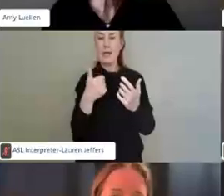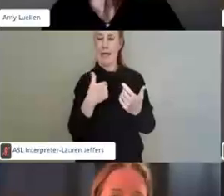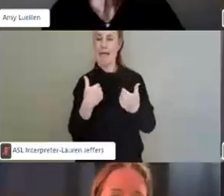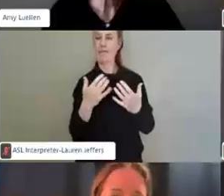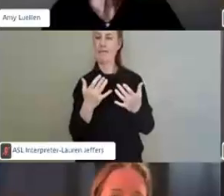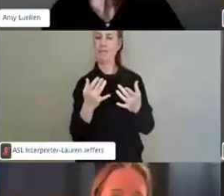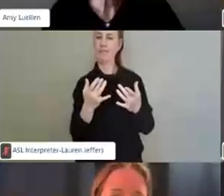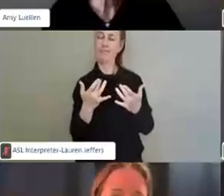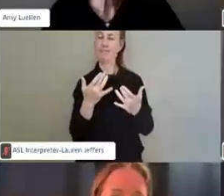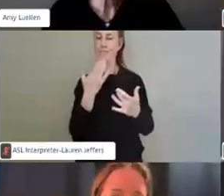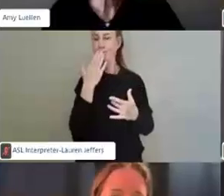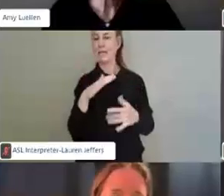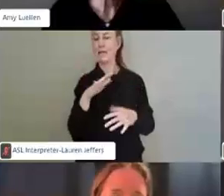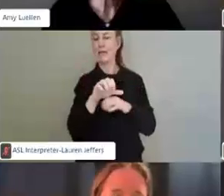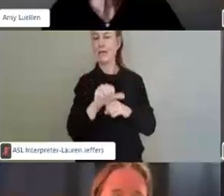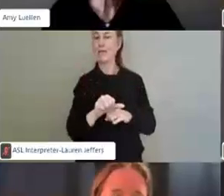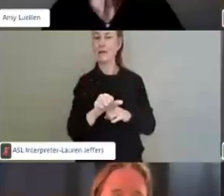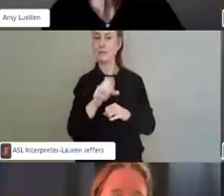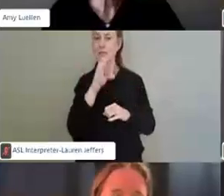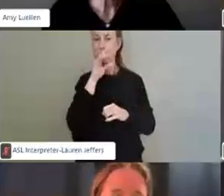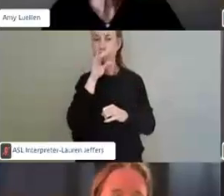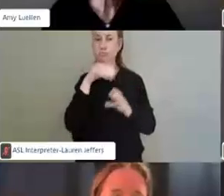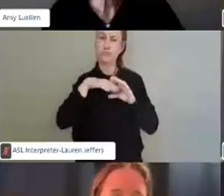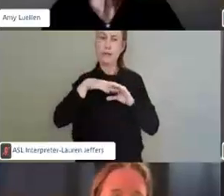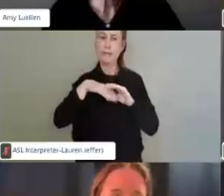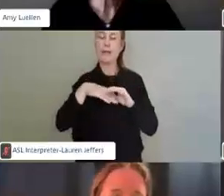fast myself, so I will make sure to do that.